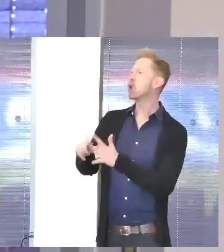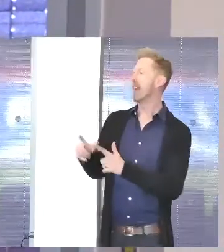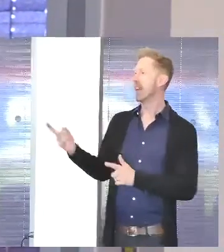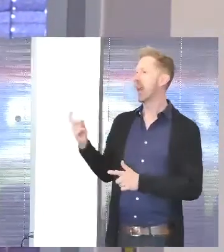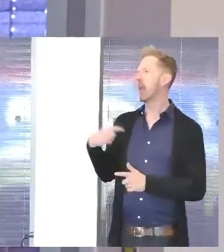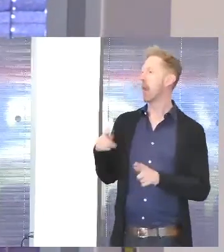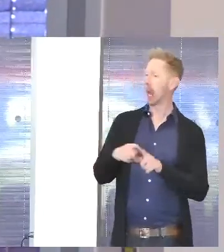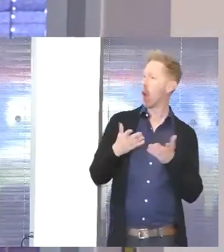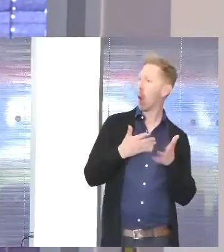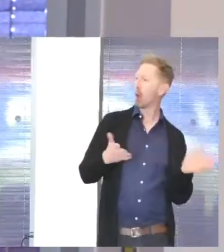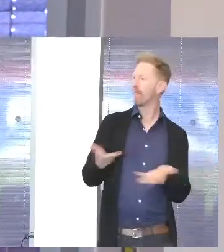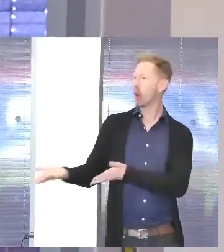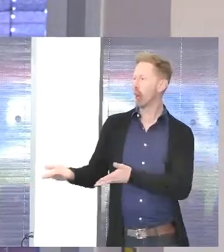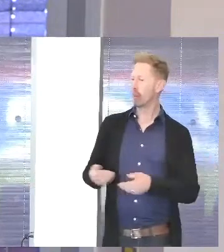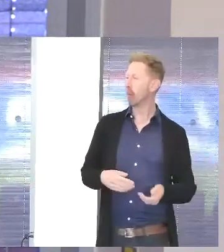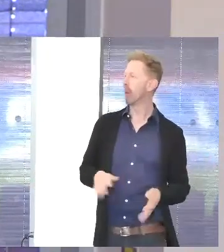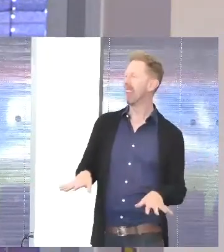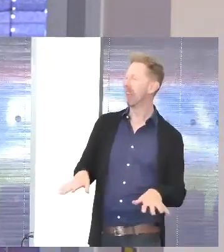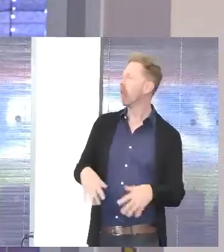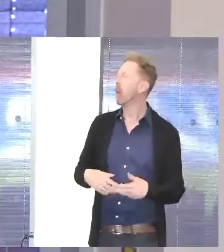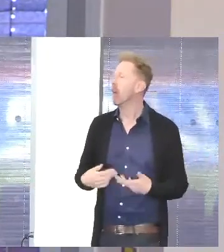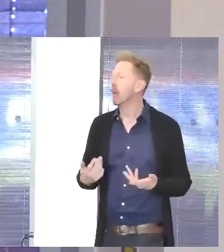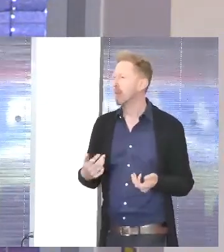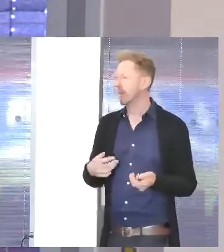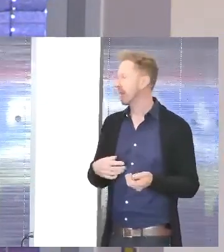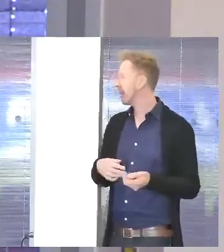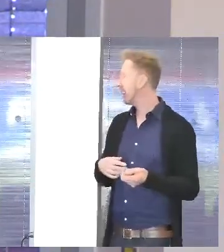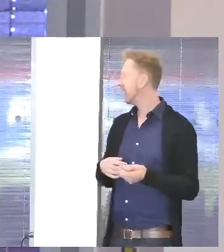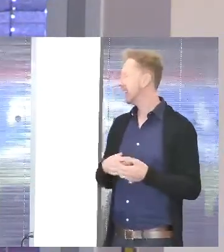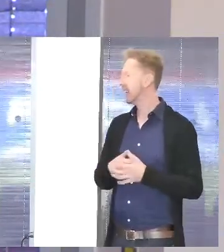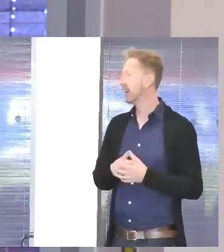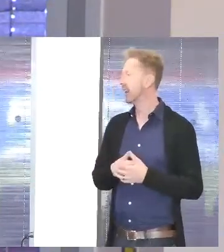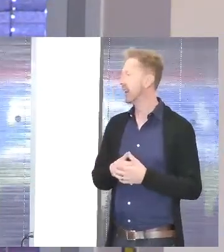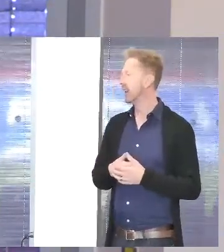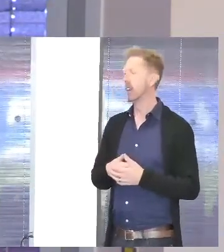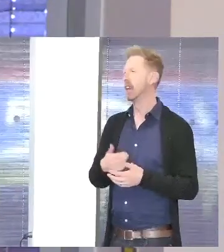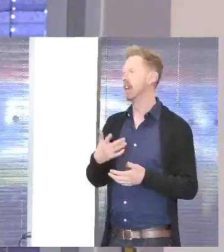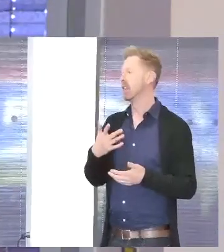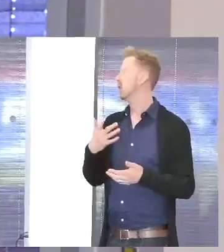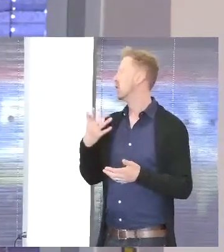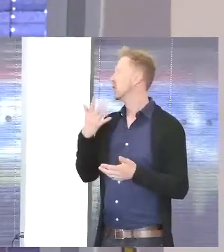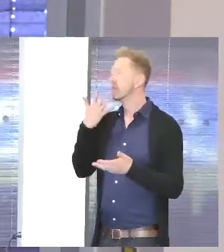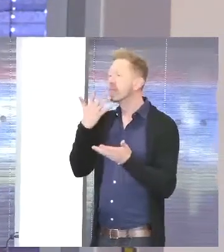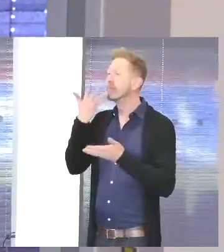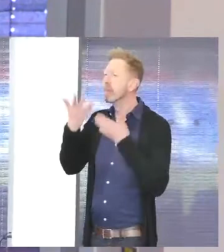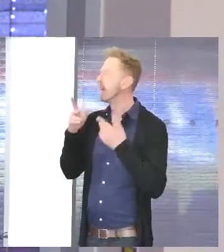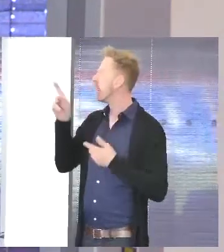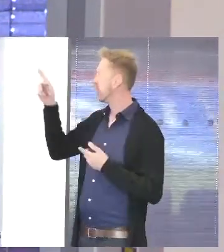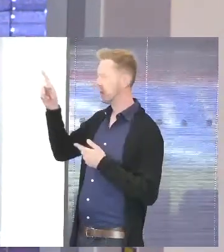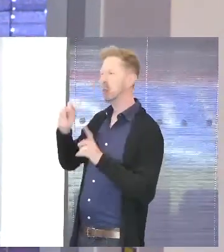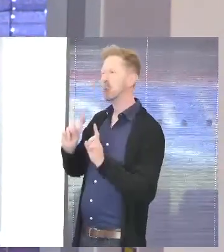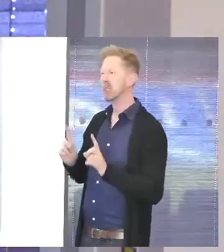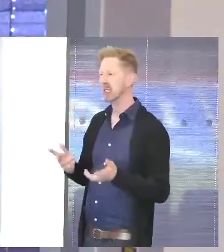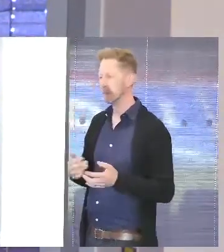It's not ideal, but still. I'm going to take a few minutes to explain the Equal Power, Equal Voice program to